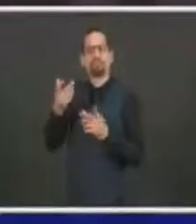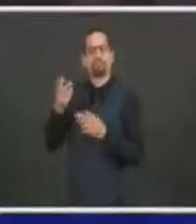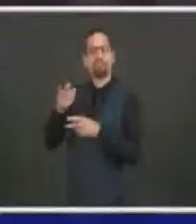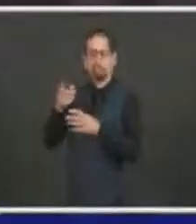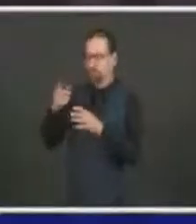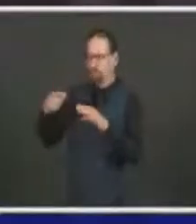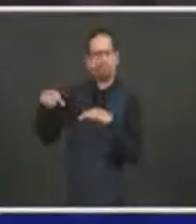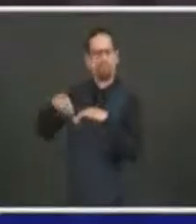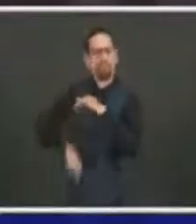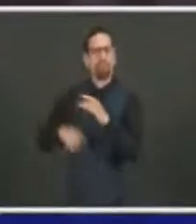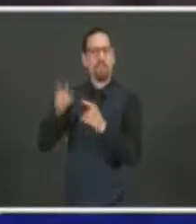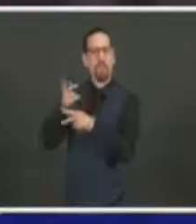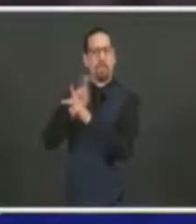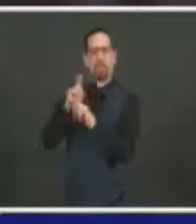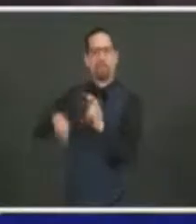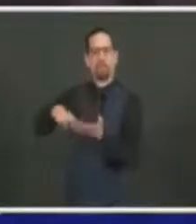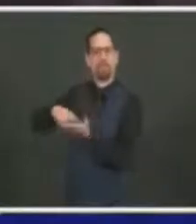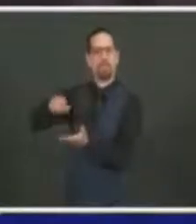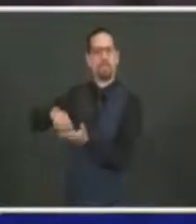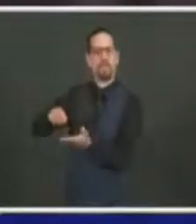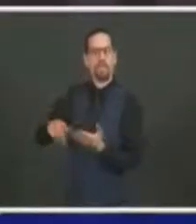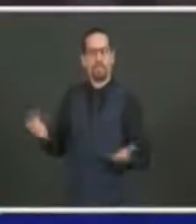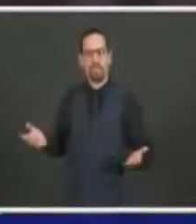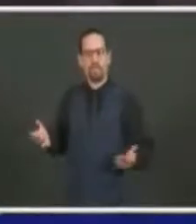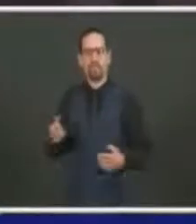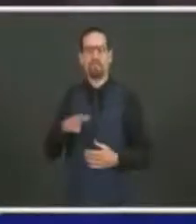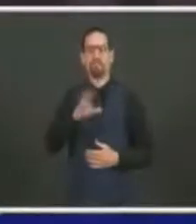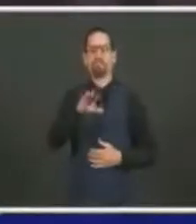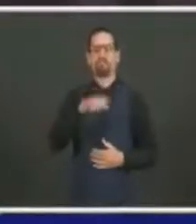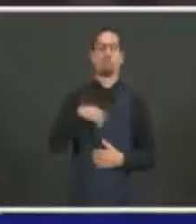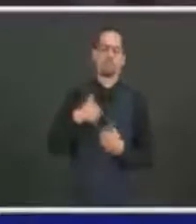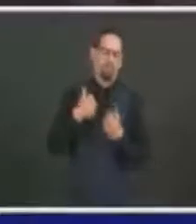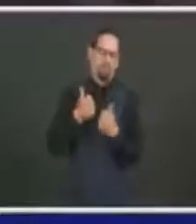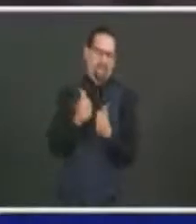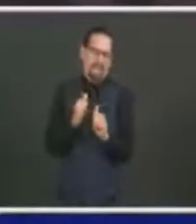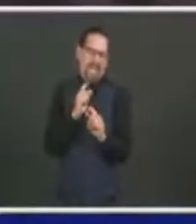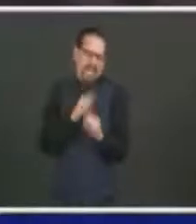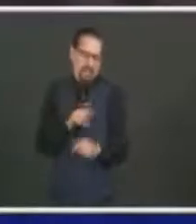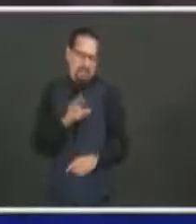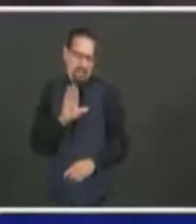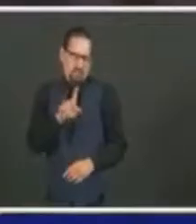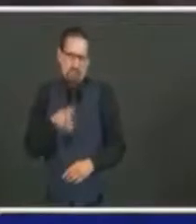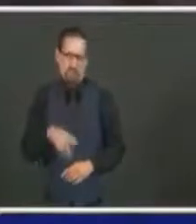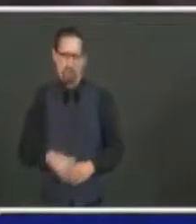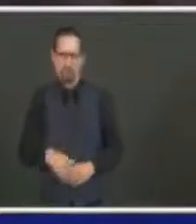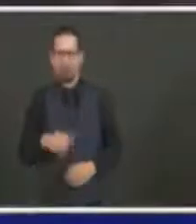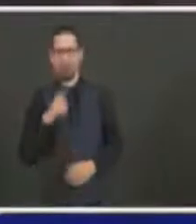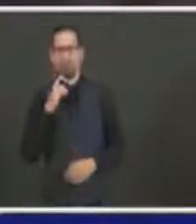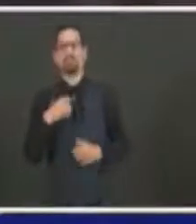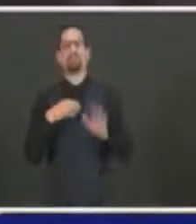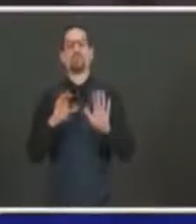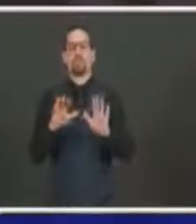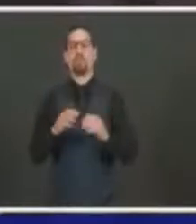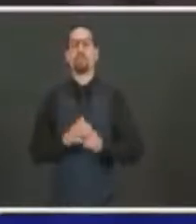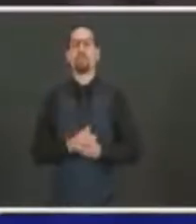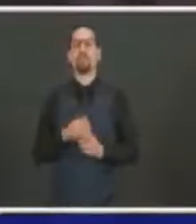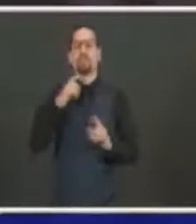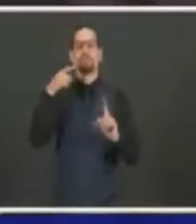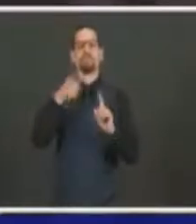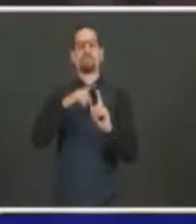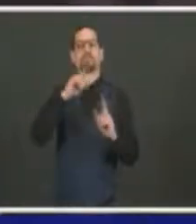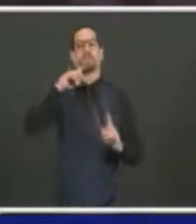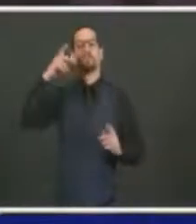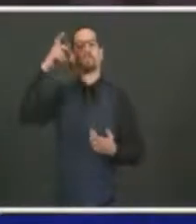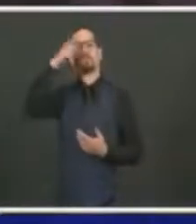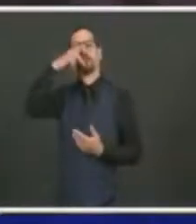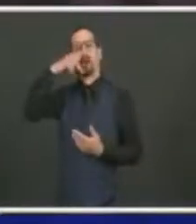questions embedded in there, all of them good, by the way, so I'll do my best. I welcome the question about Fortuitous and the Pawtucket project.